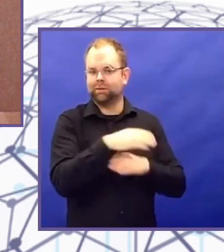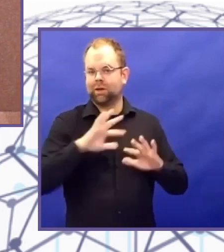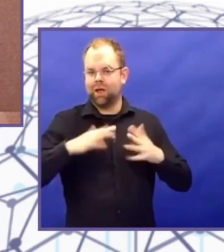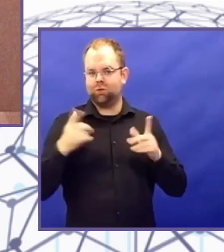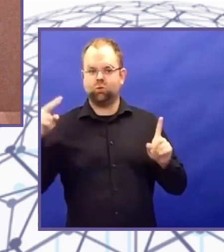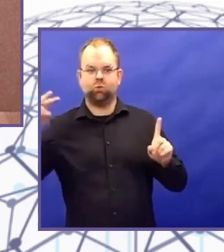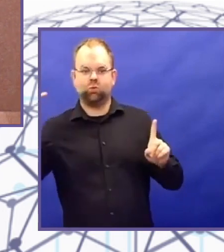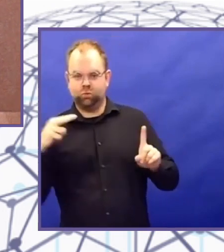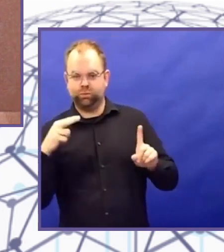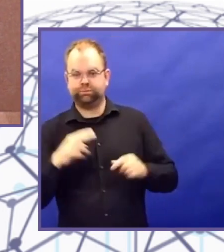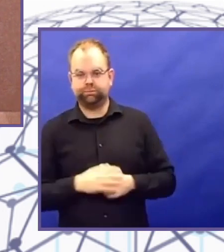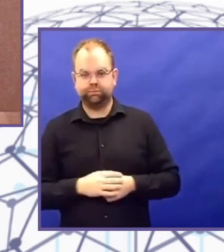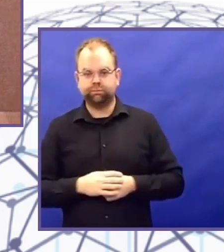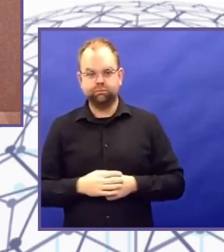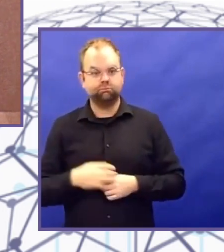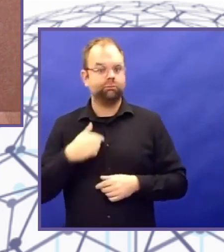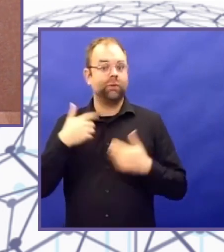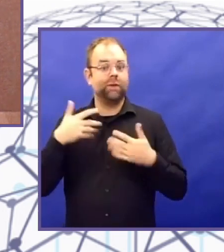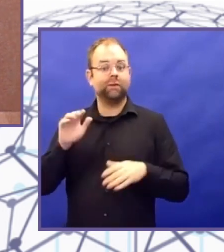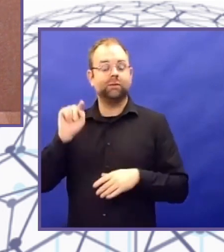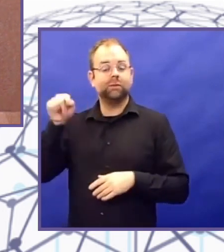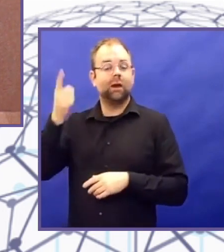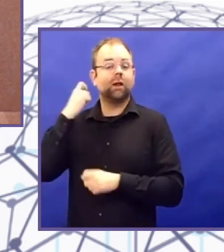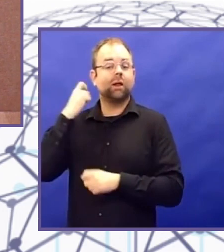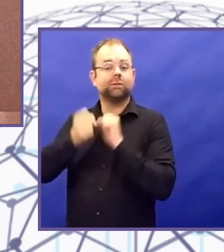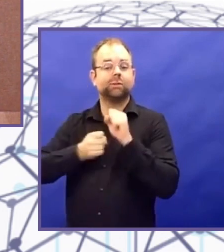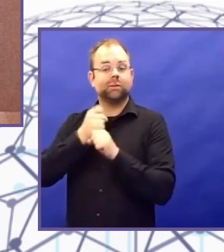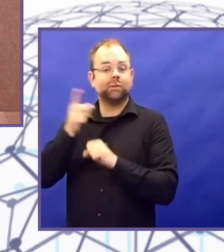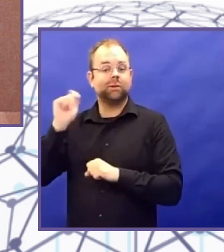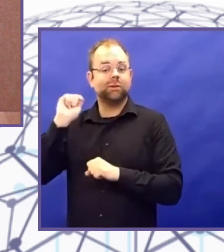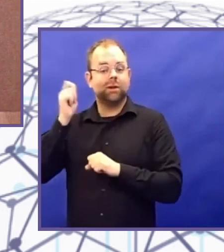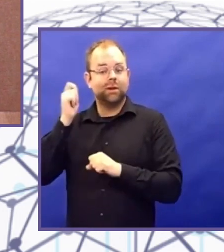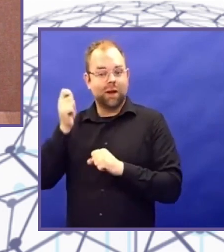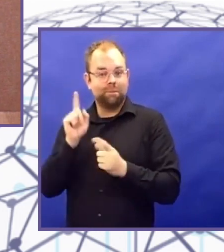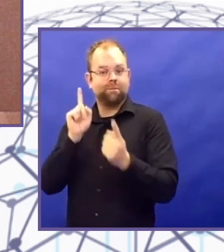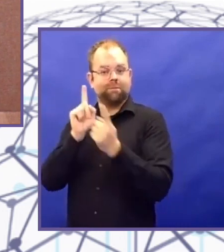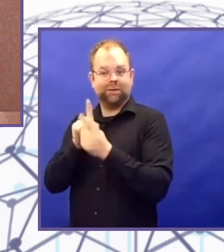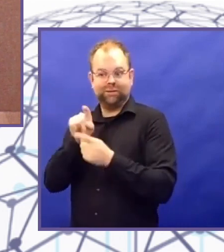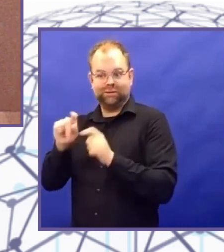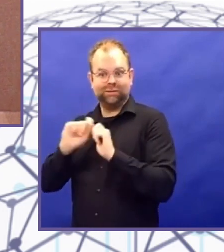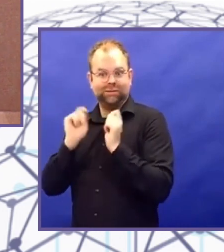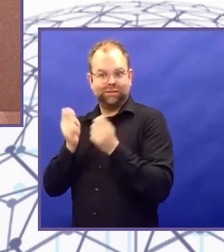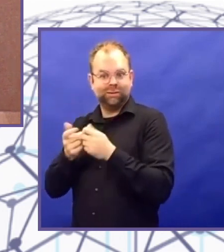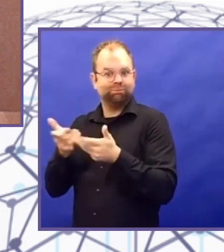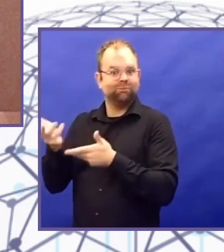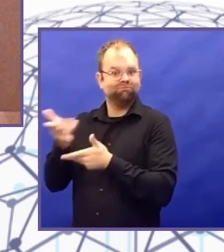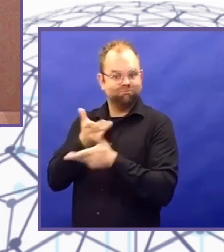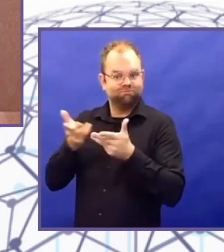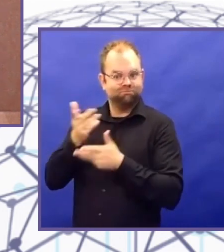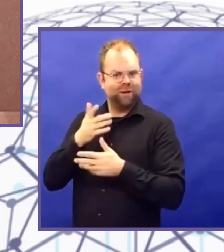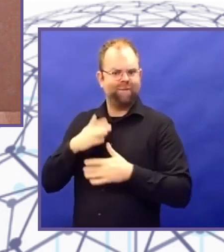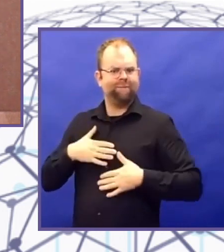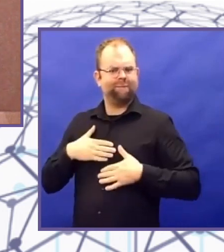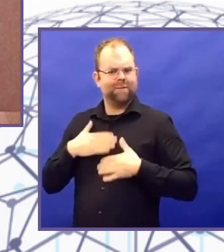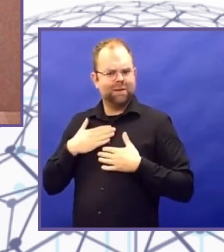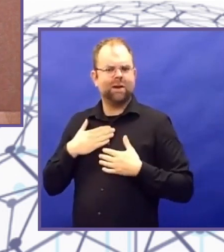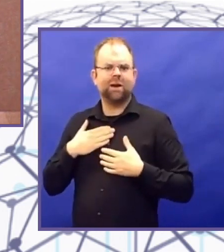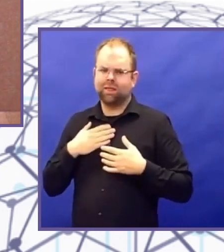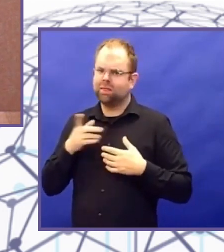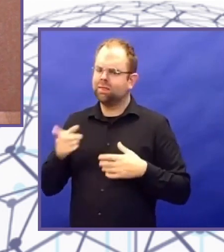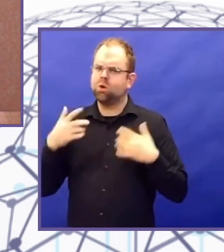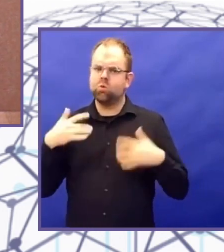the report online to us. It was impressive. But to sit in the same room and have a full